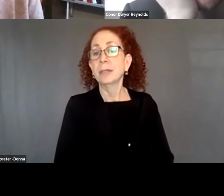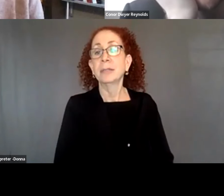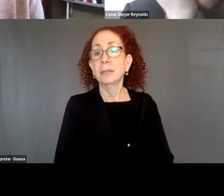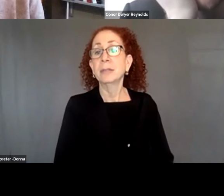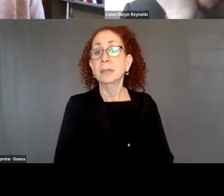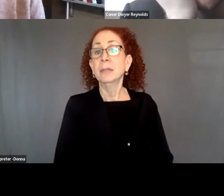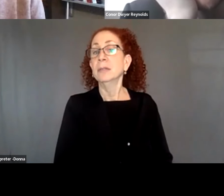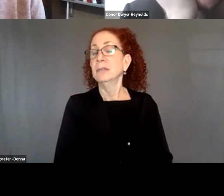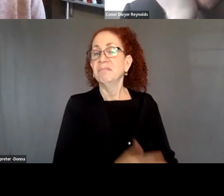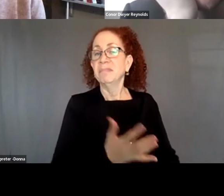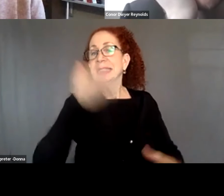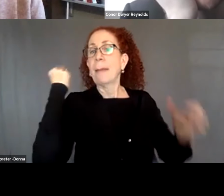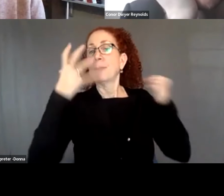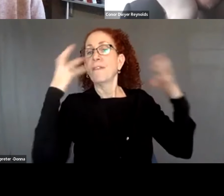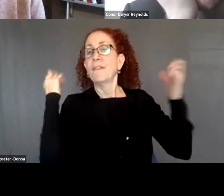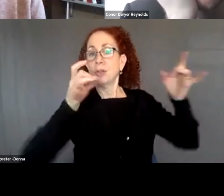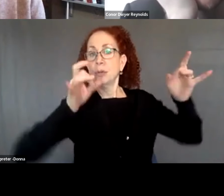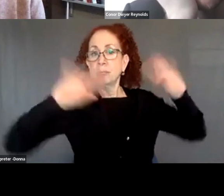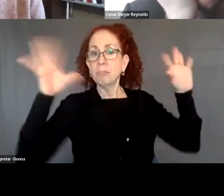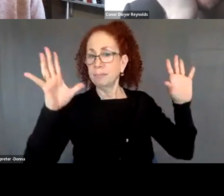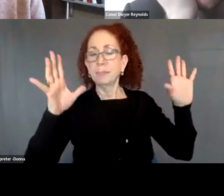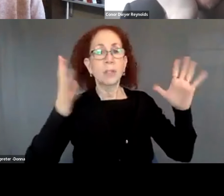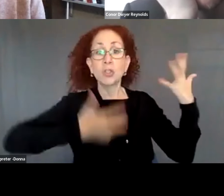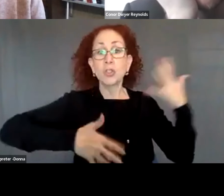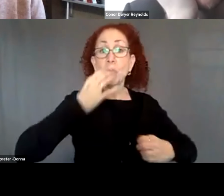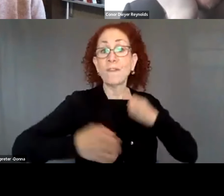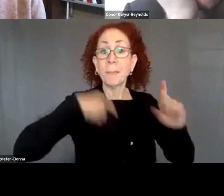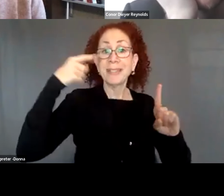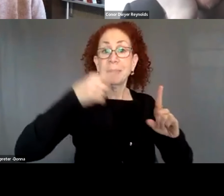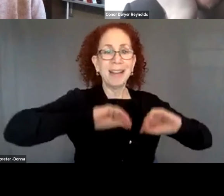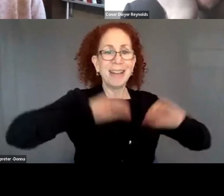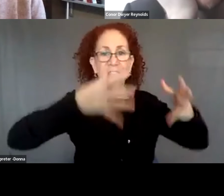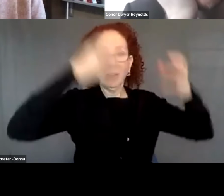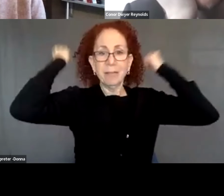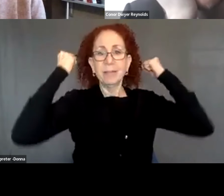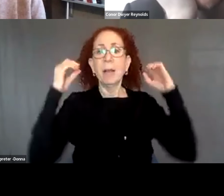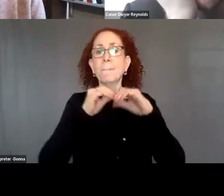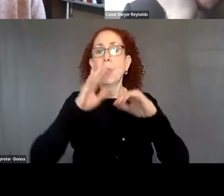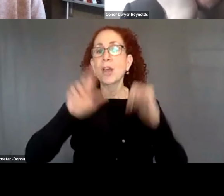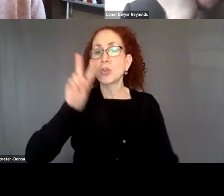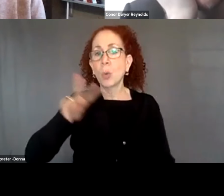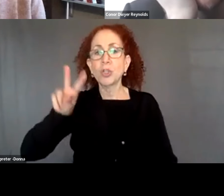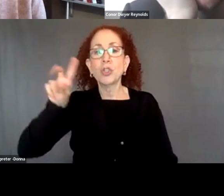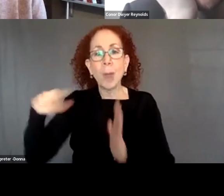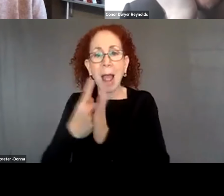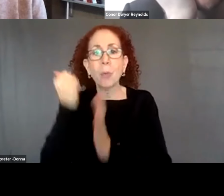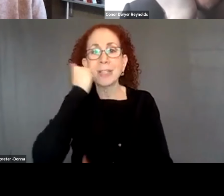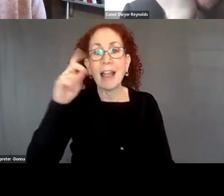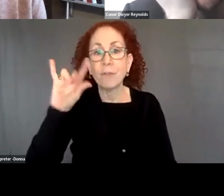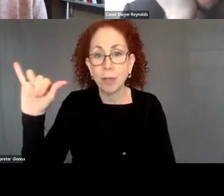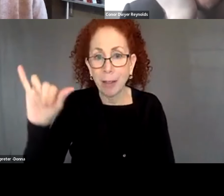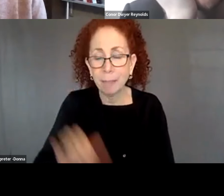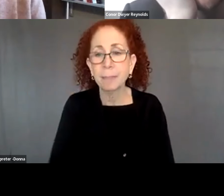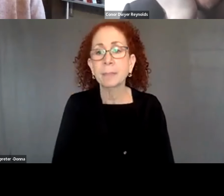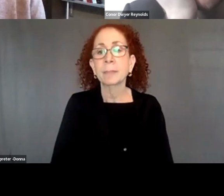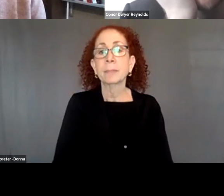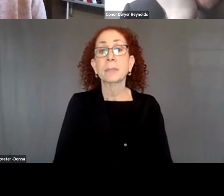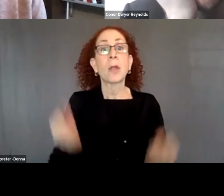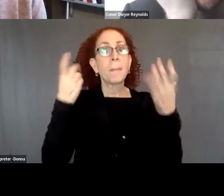extreme deprivations of social and environmental stimuli for more than 22 hours per day. So many of us have